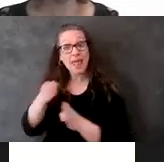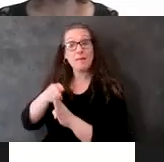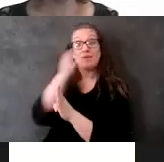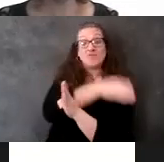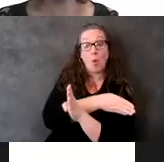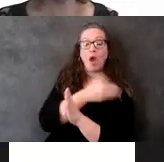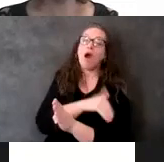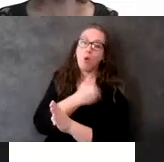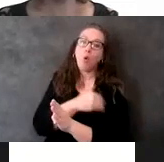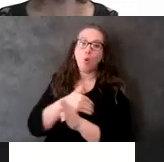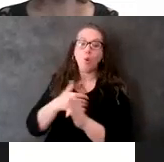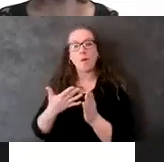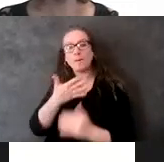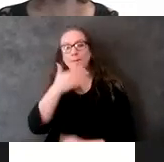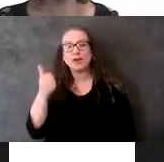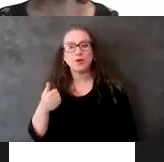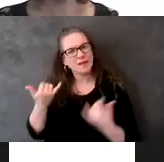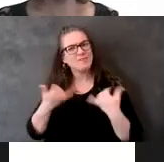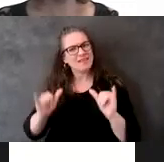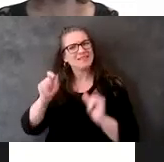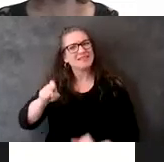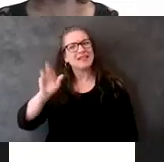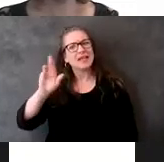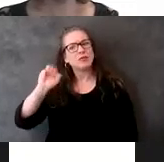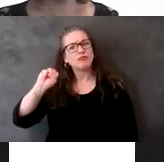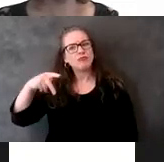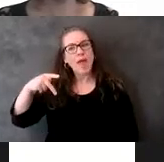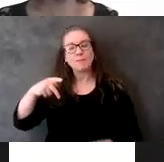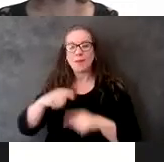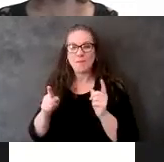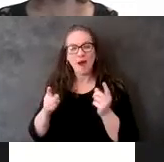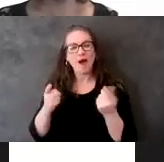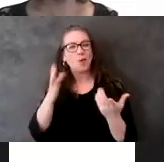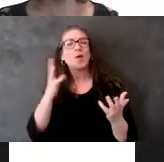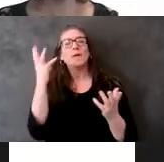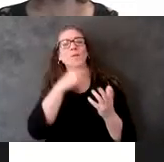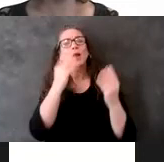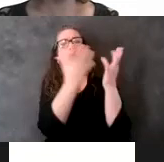Well, we still need ramps, obviously, but they just won't be so clumsy and unsightly, such as this one.